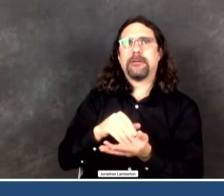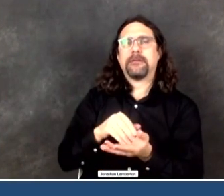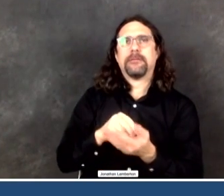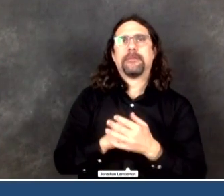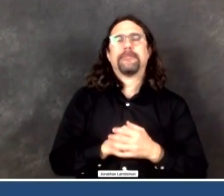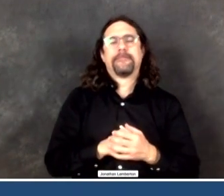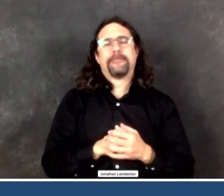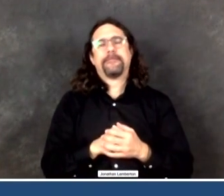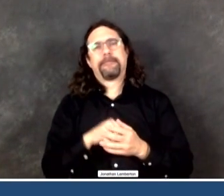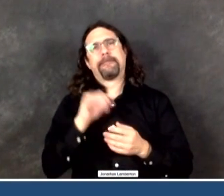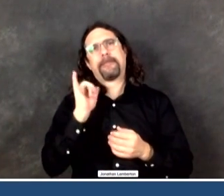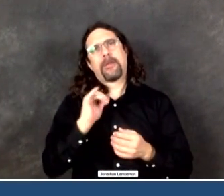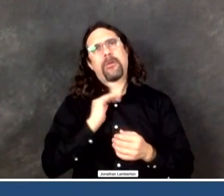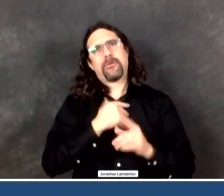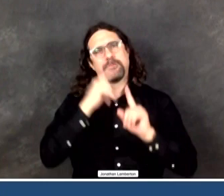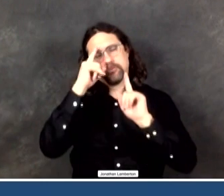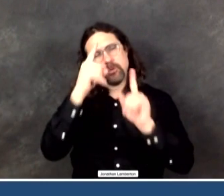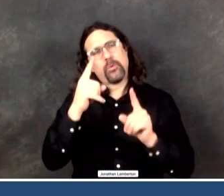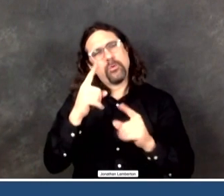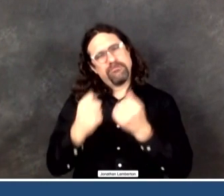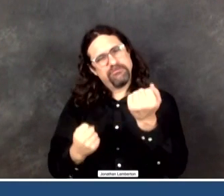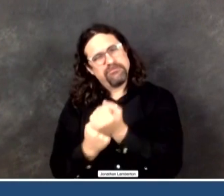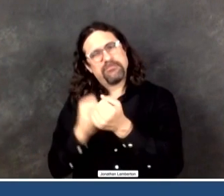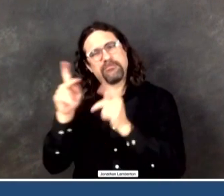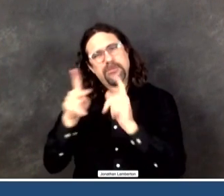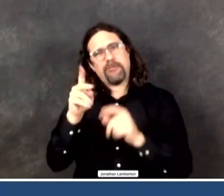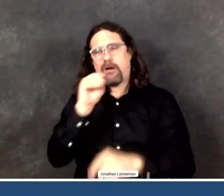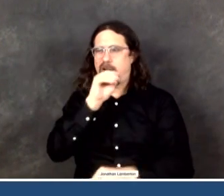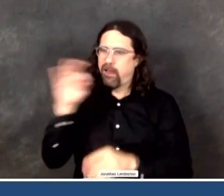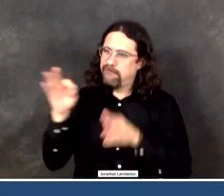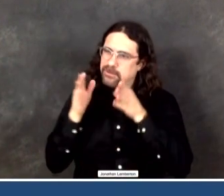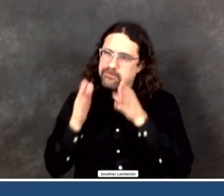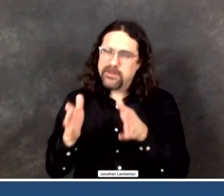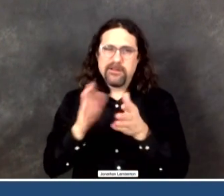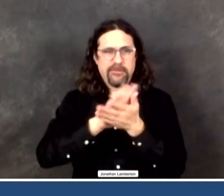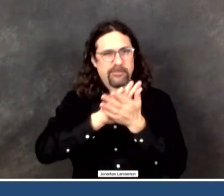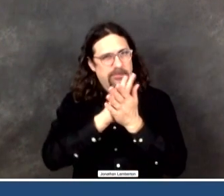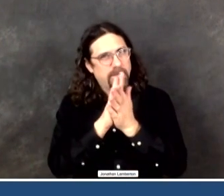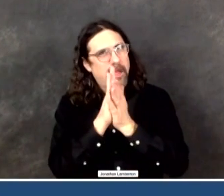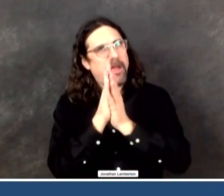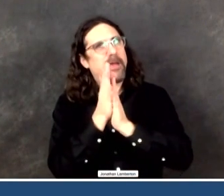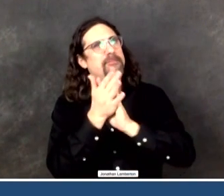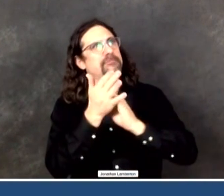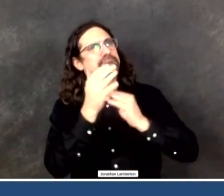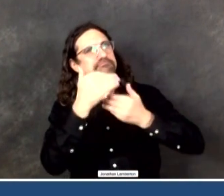who are older. That will be a focus, an intense focus in these next weeks.